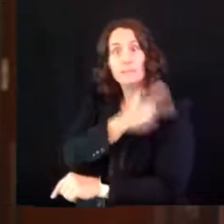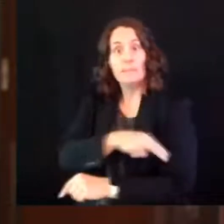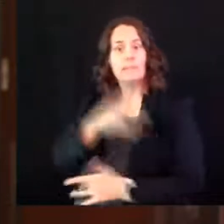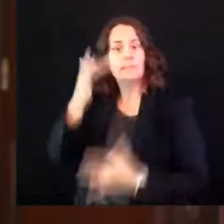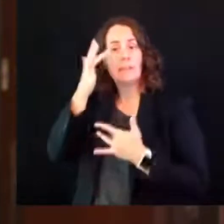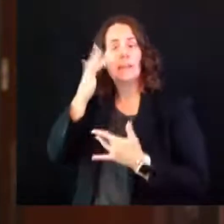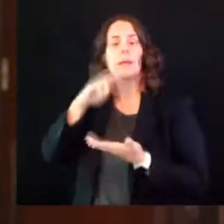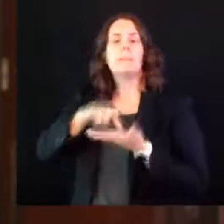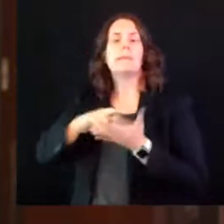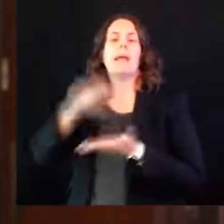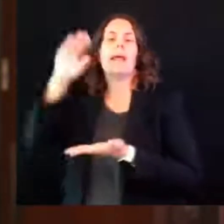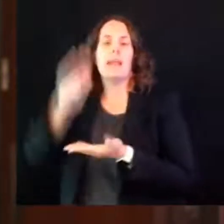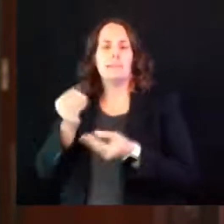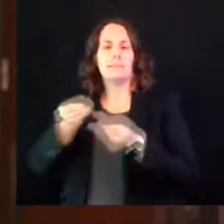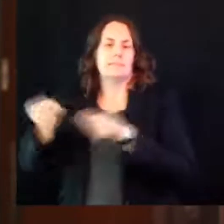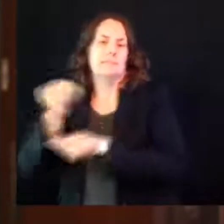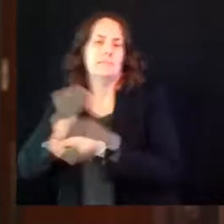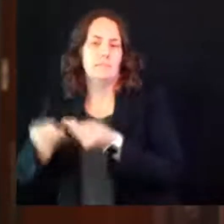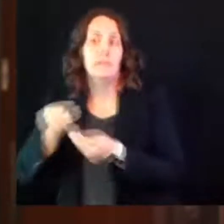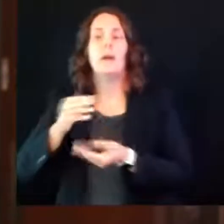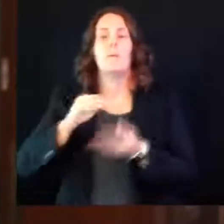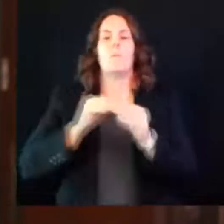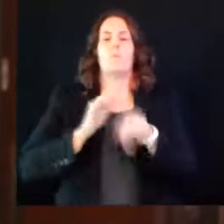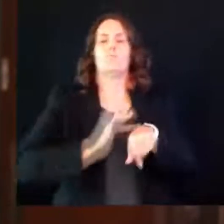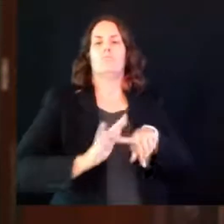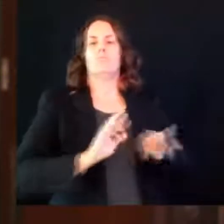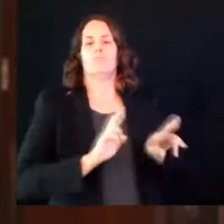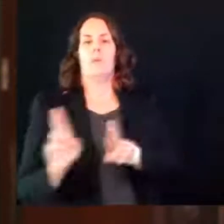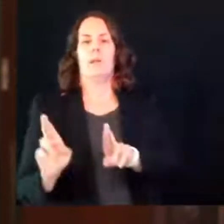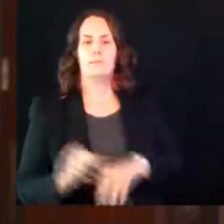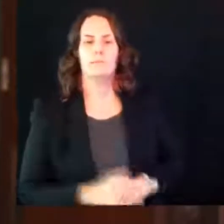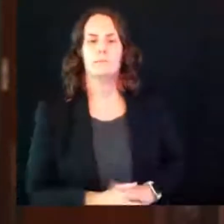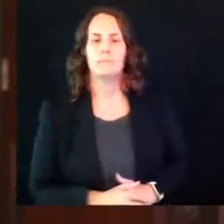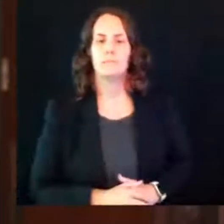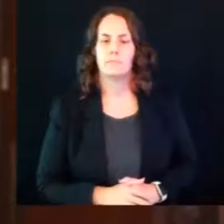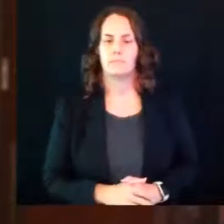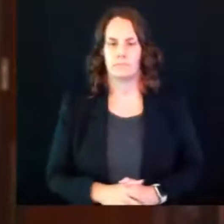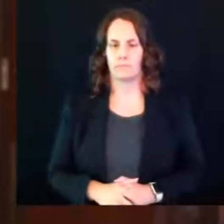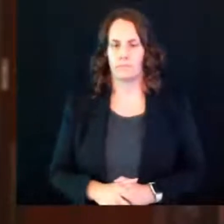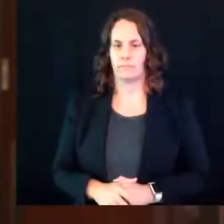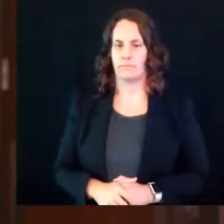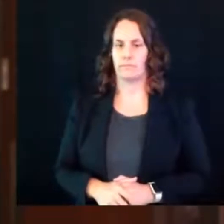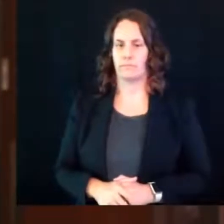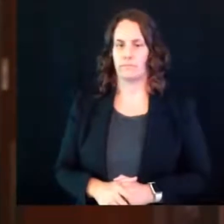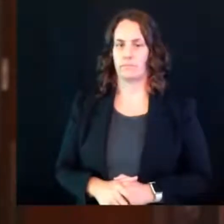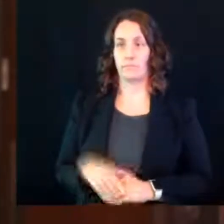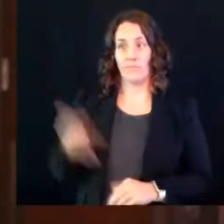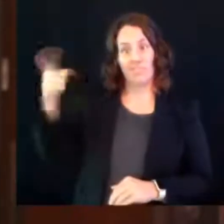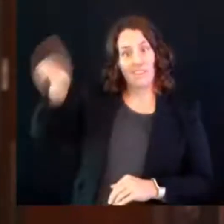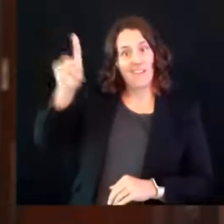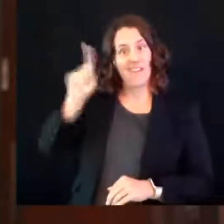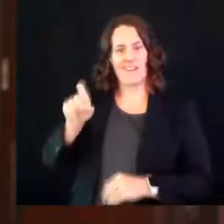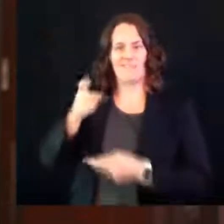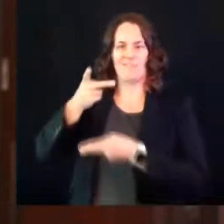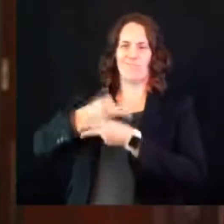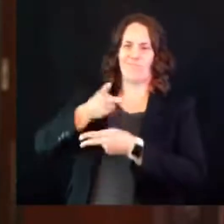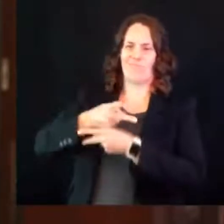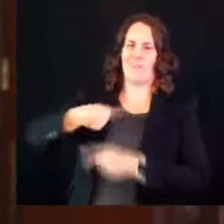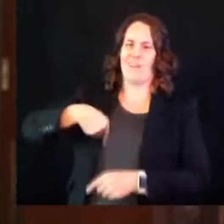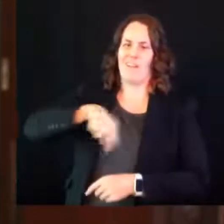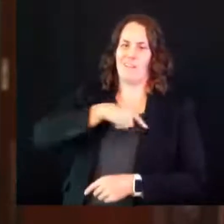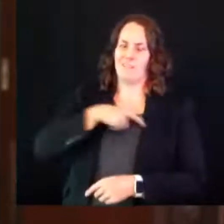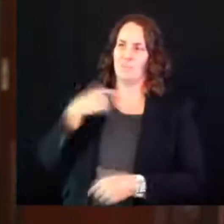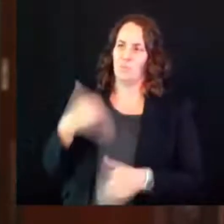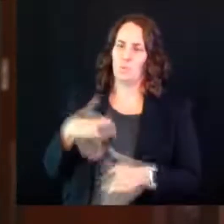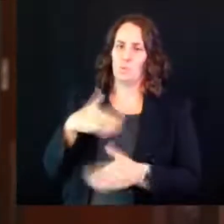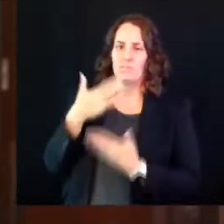continue to take care of our most vulnerable patients. I want to thank the 200 healthcare providers I mentioned, as well as the